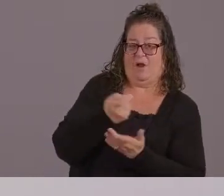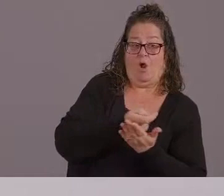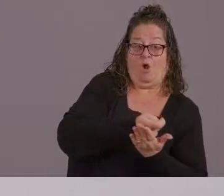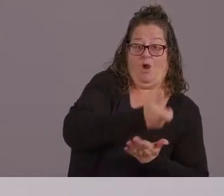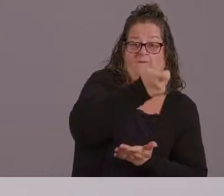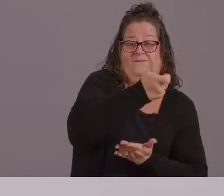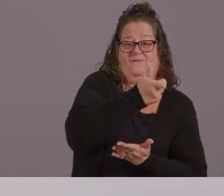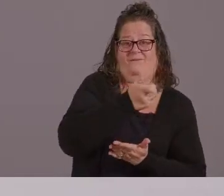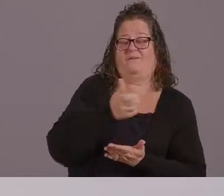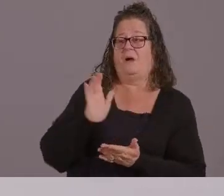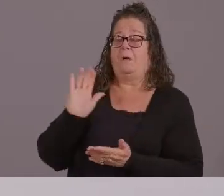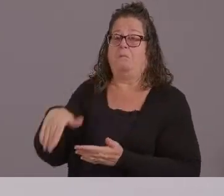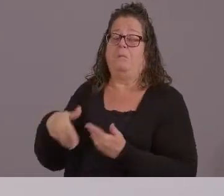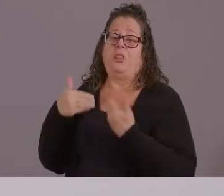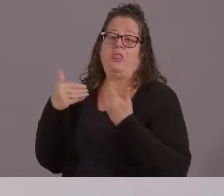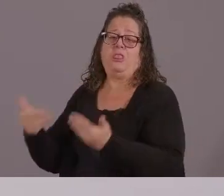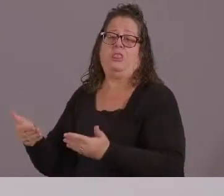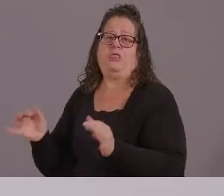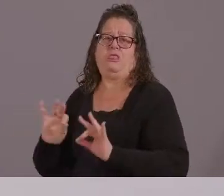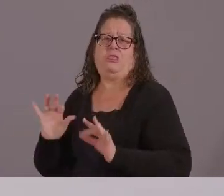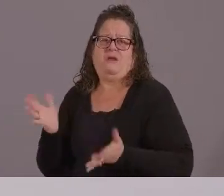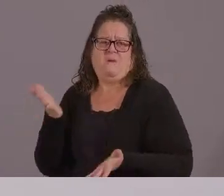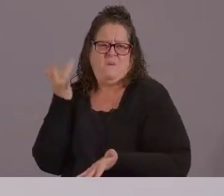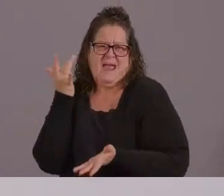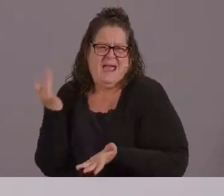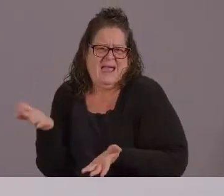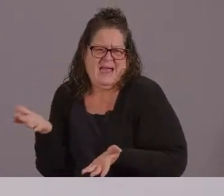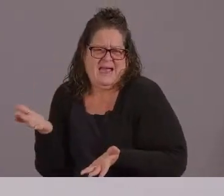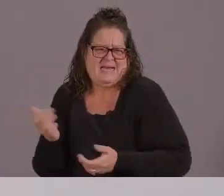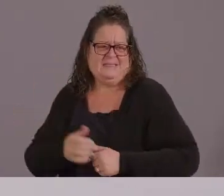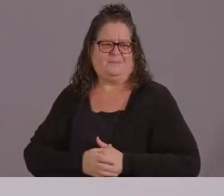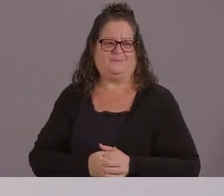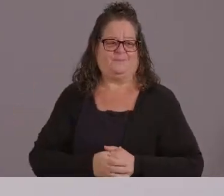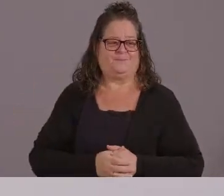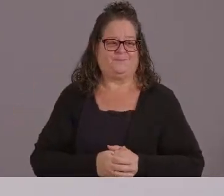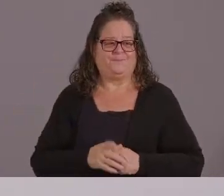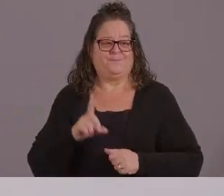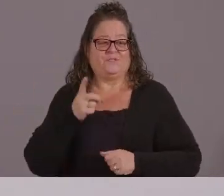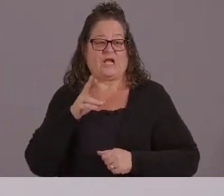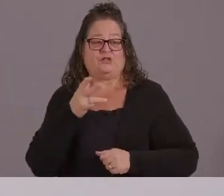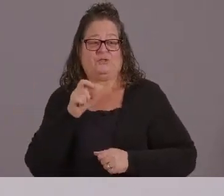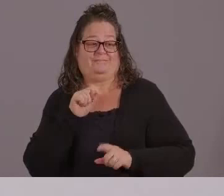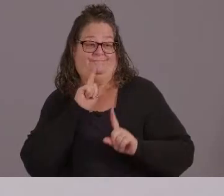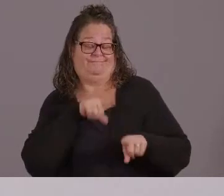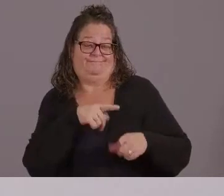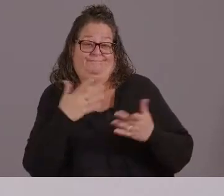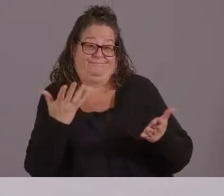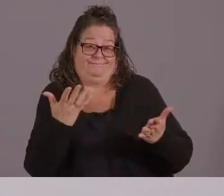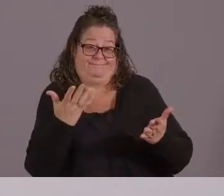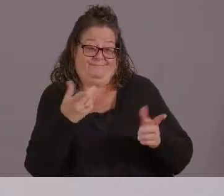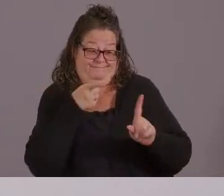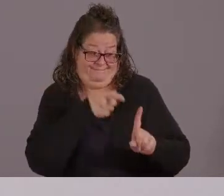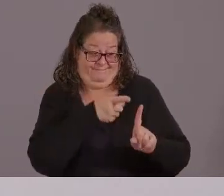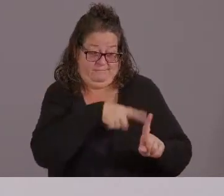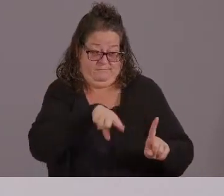You know, it's really about that personal responsibility. So as we looked at, you know, what we were enforcing, what we were